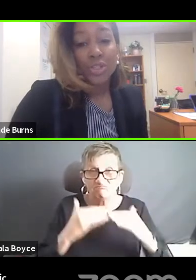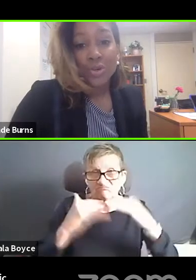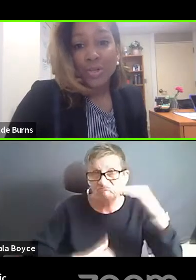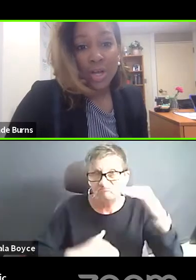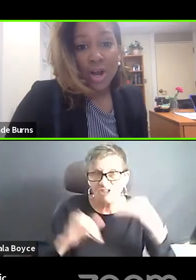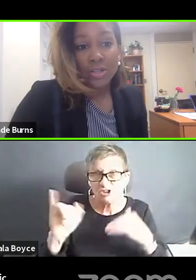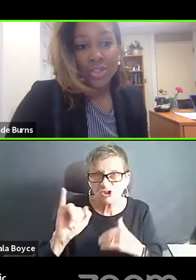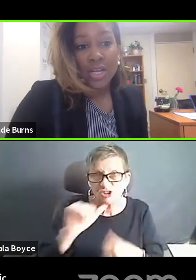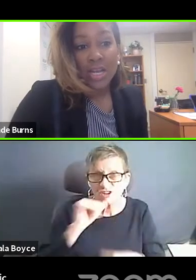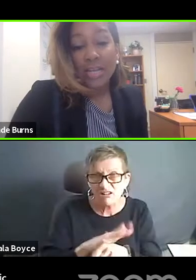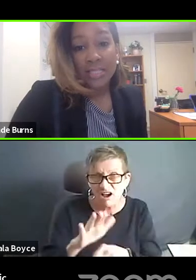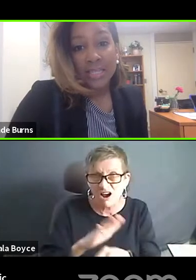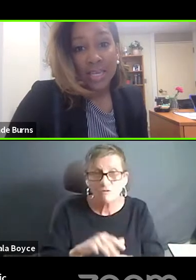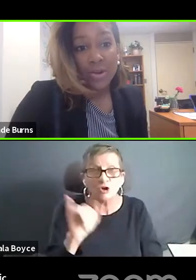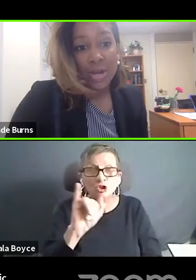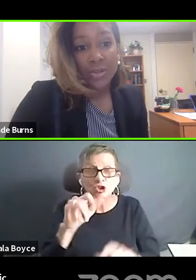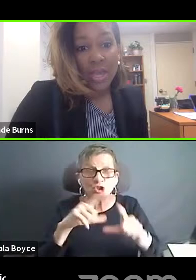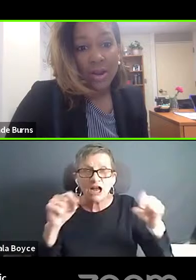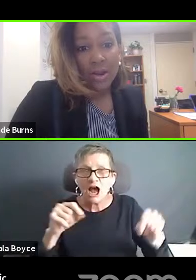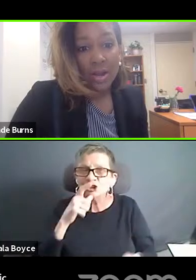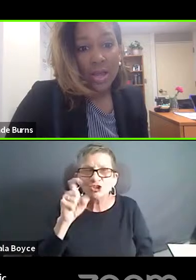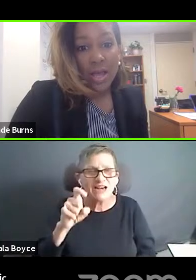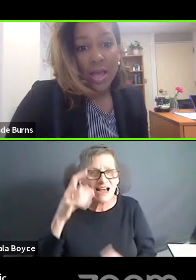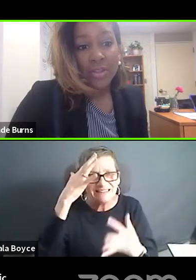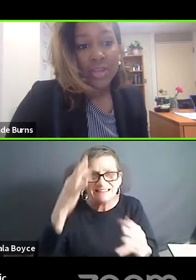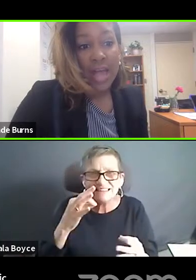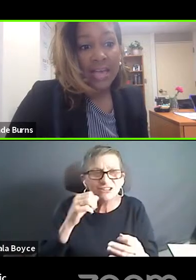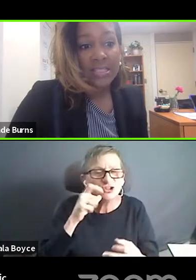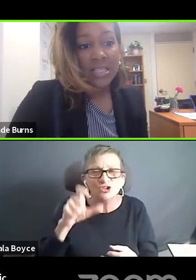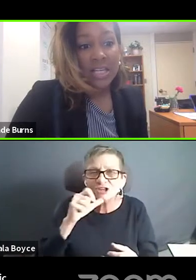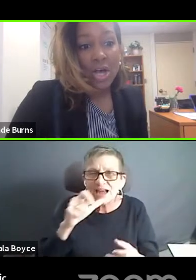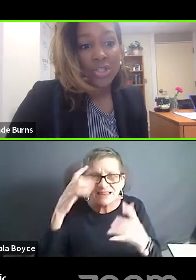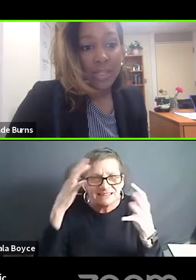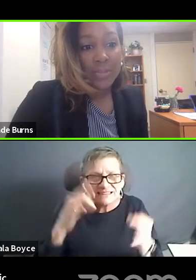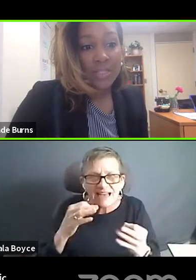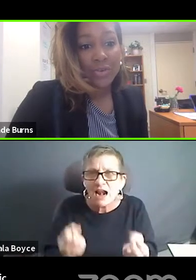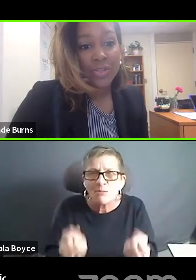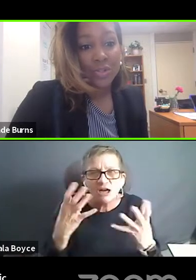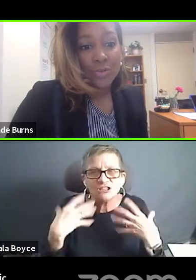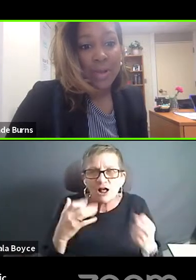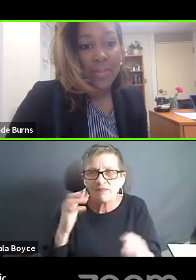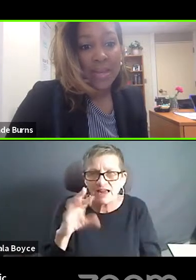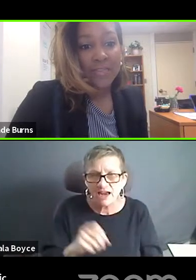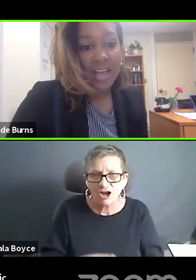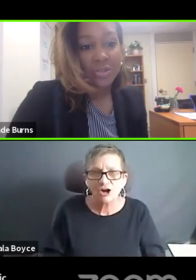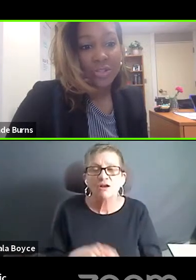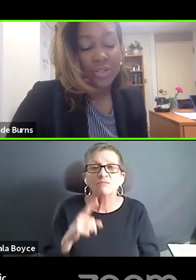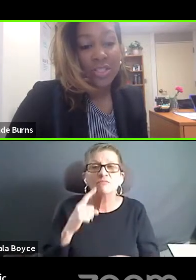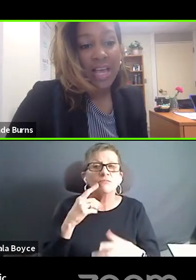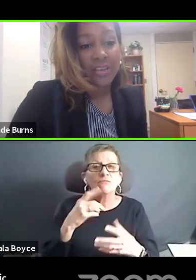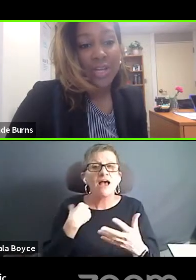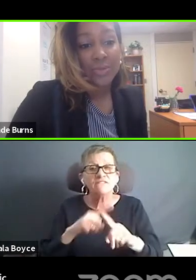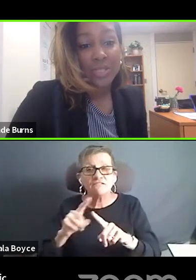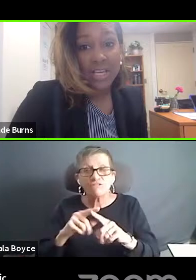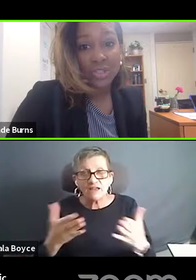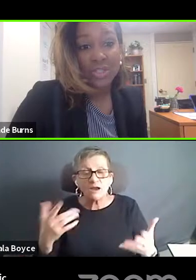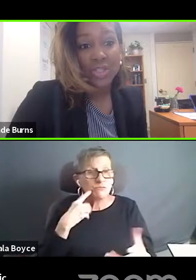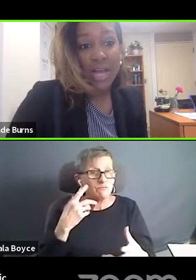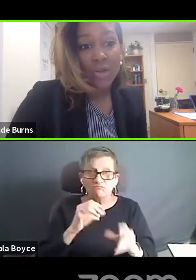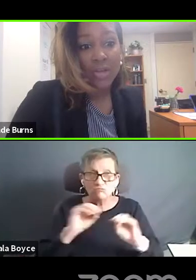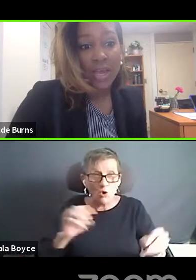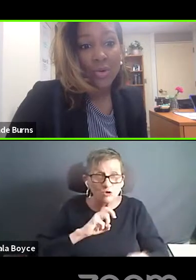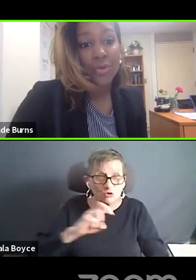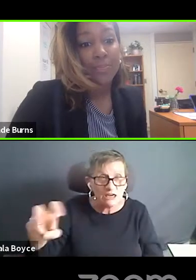Your insurance card should not dictate your healthcare. Healthcare access can also be limited for these groups by many factors, such as the lack of